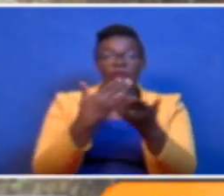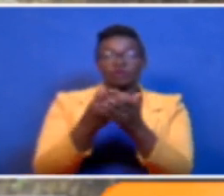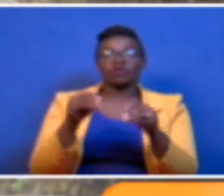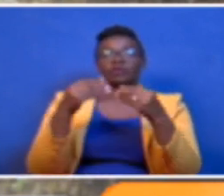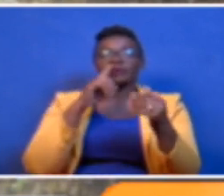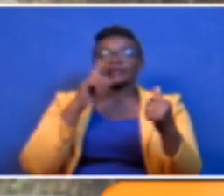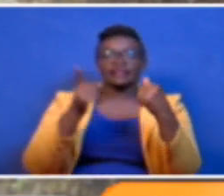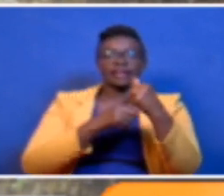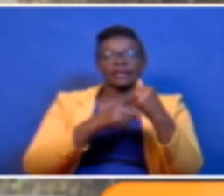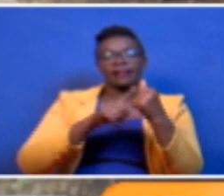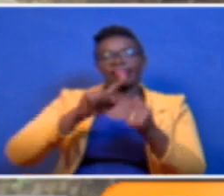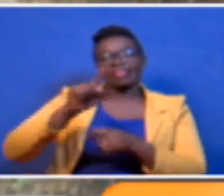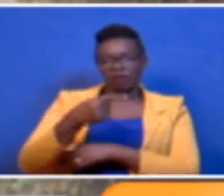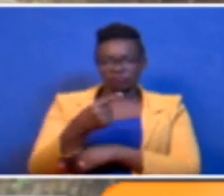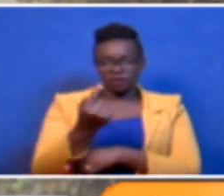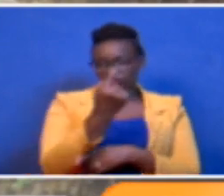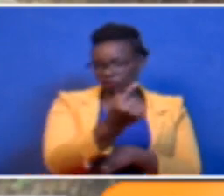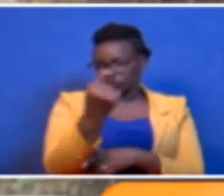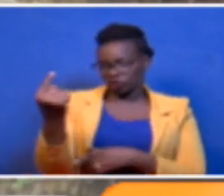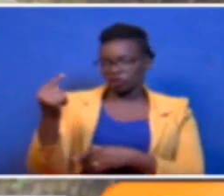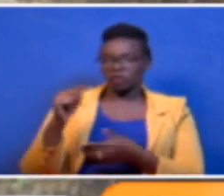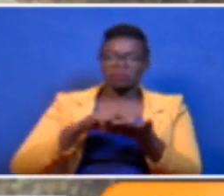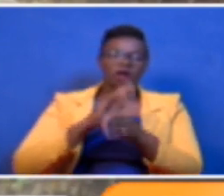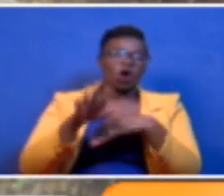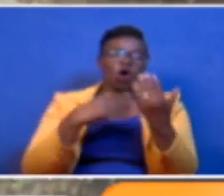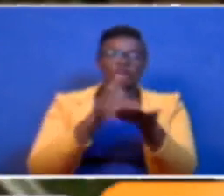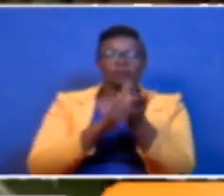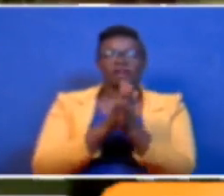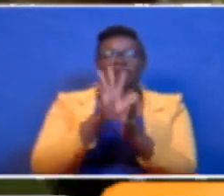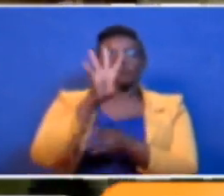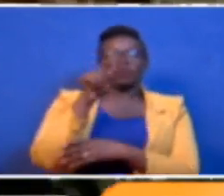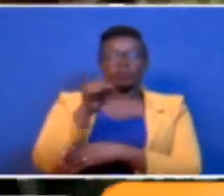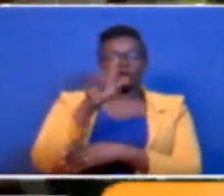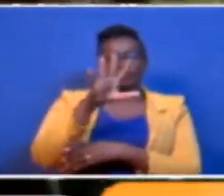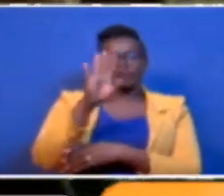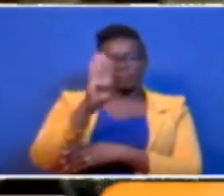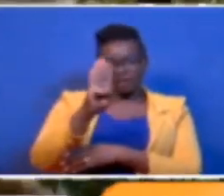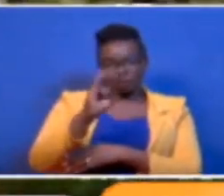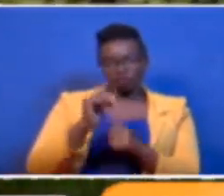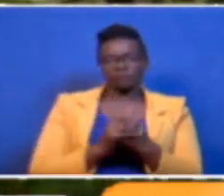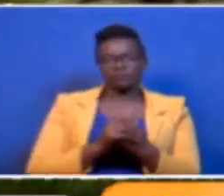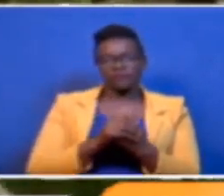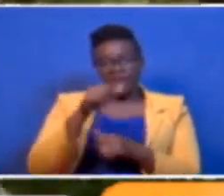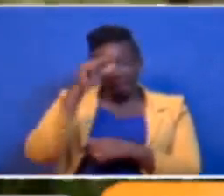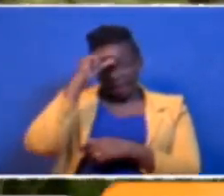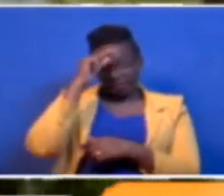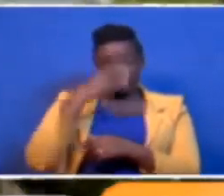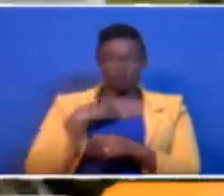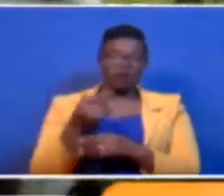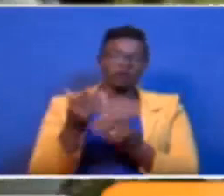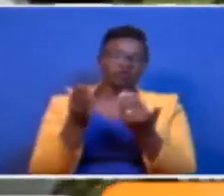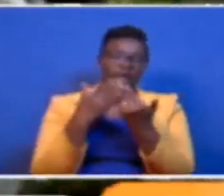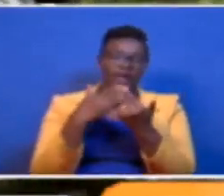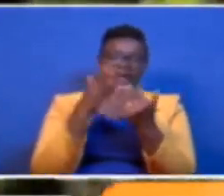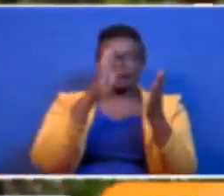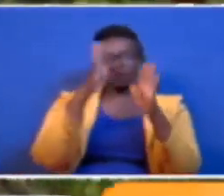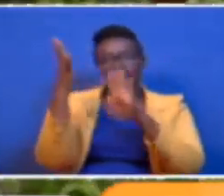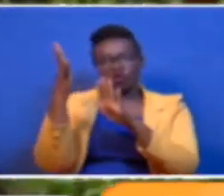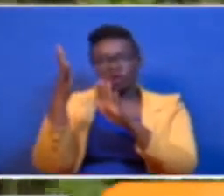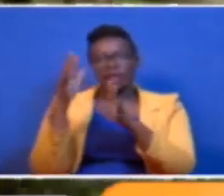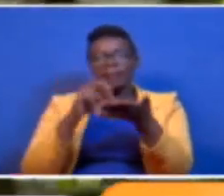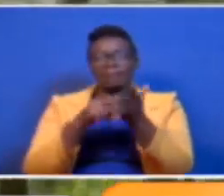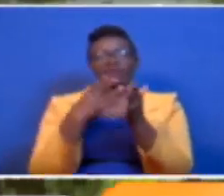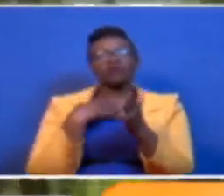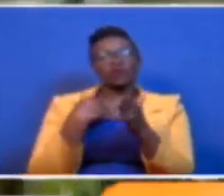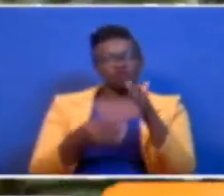600,000 shillings per person, totaling to 4.5 billion shillings. The government, keen on restoring the Mau forest, is said to be keen on the